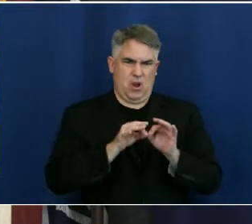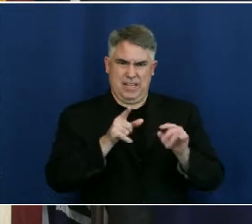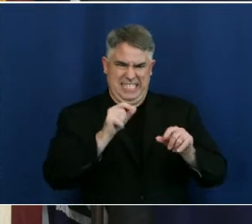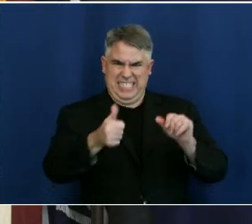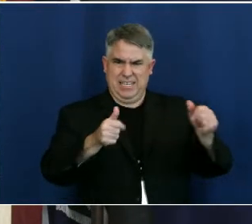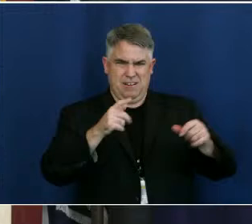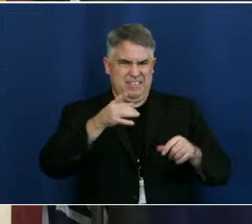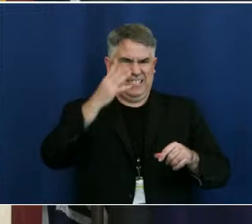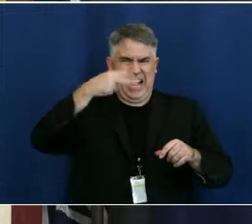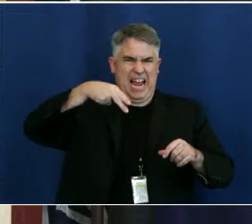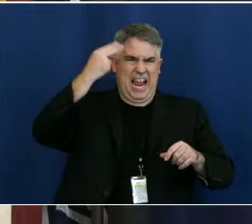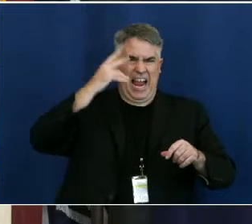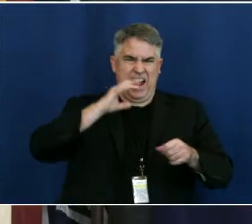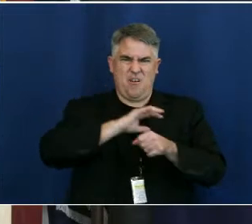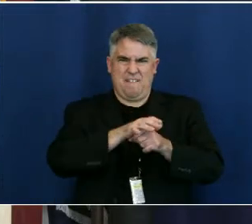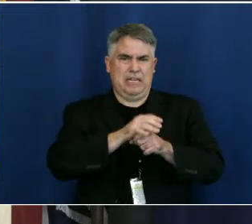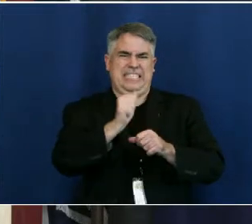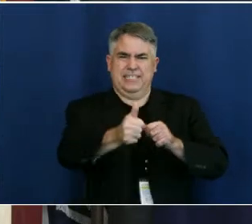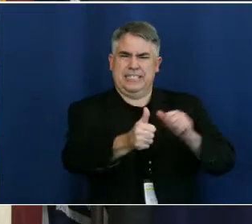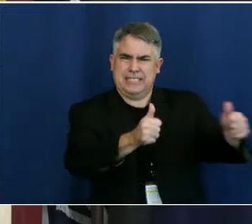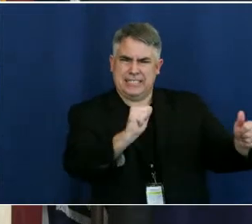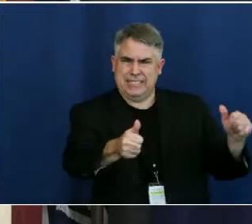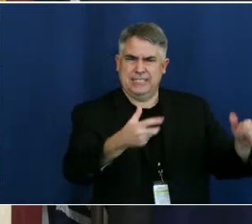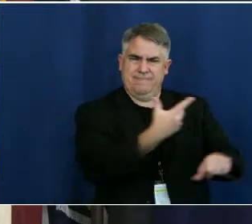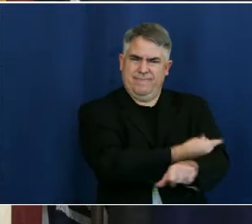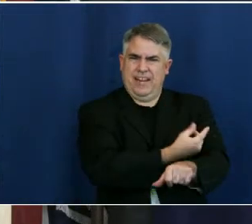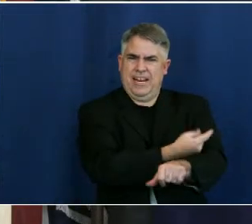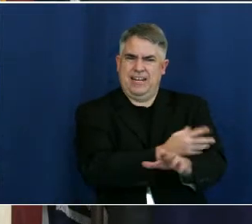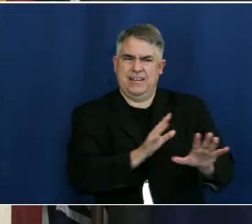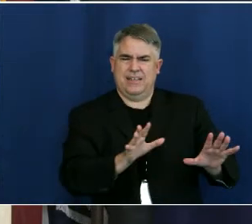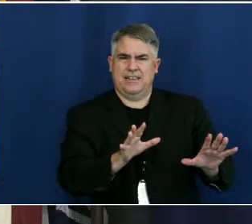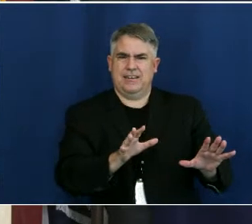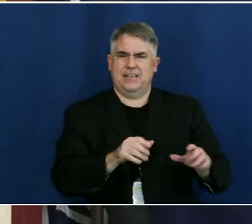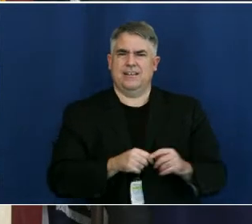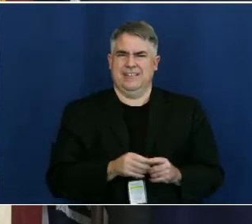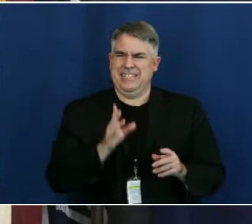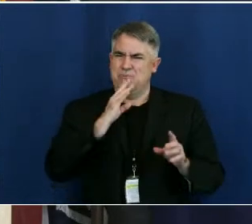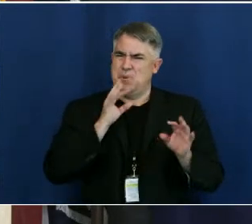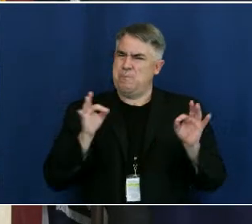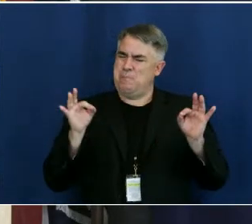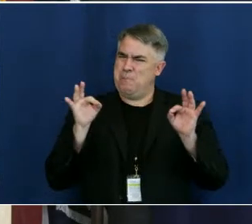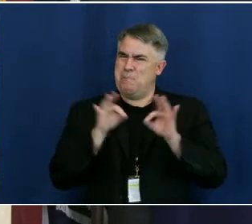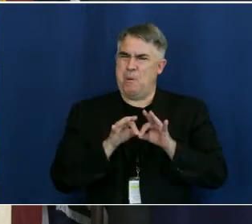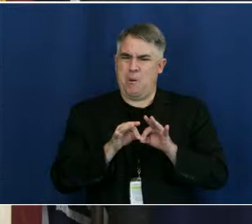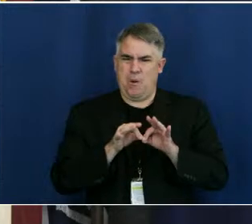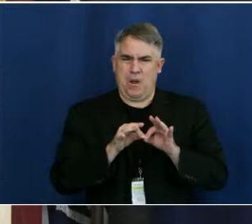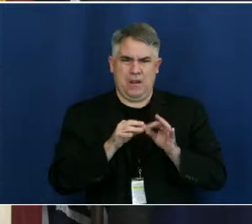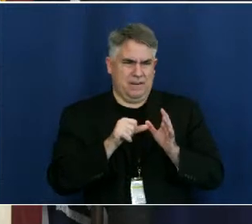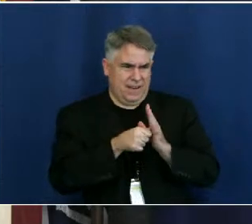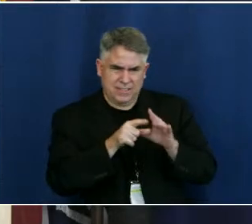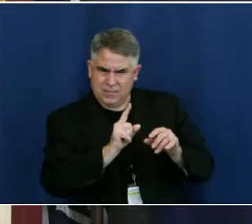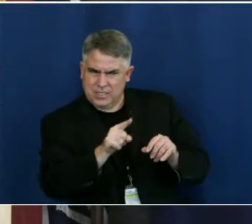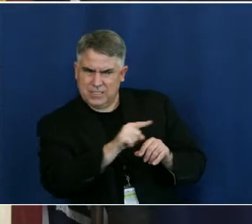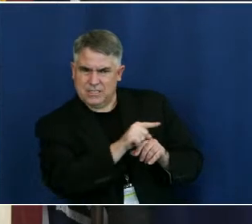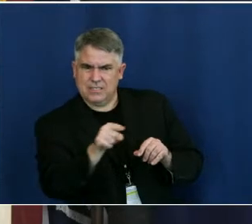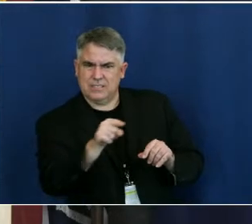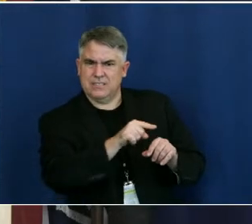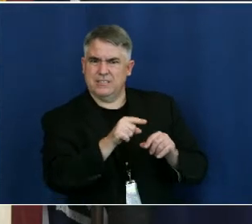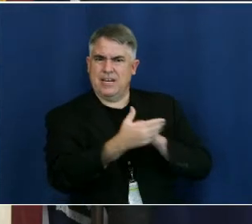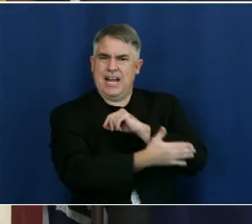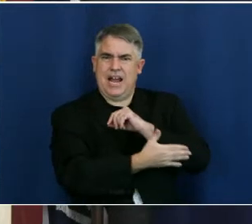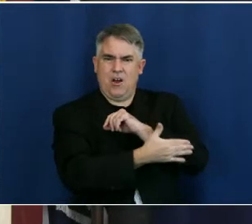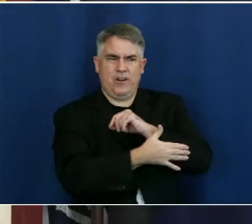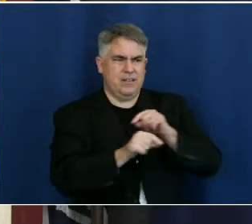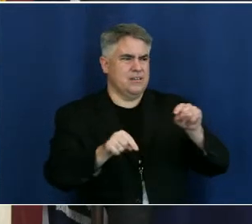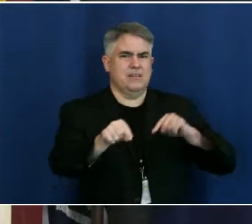been hamstrung a little bit, and I think this is an important point, which is that the demographics of the county as a whole is not